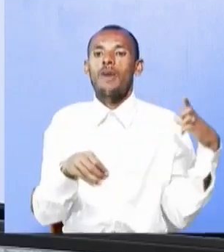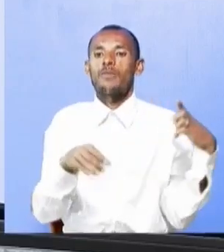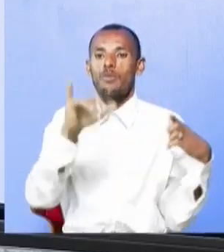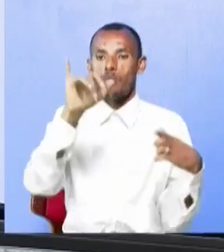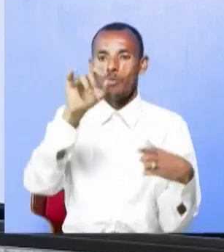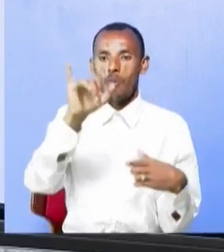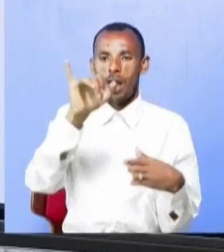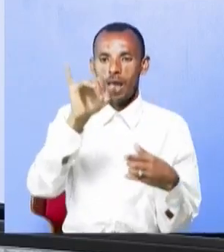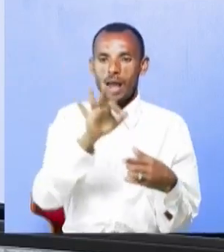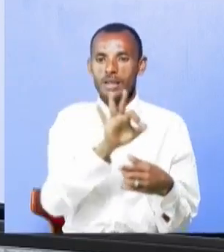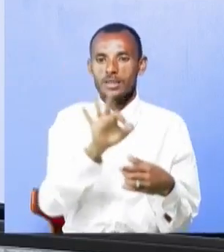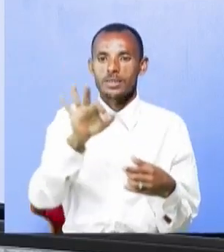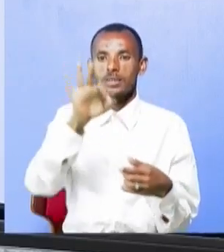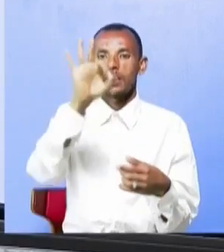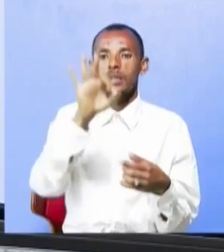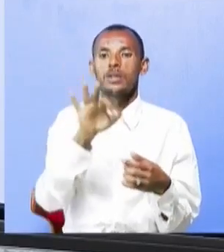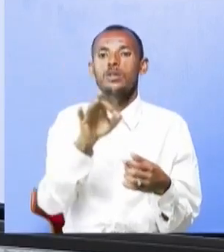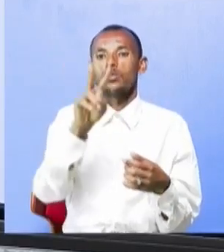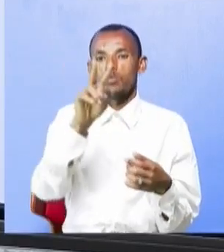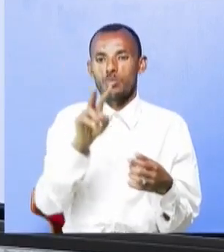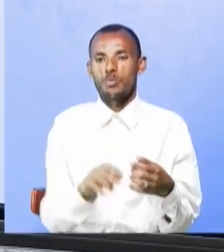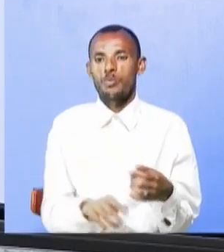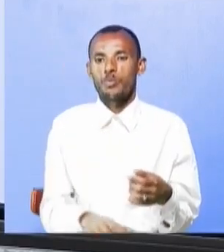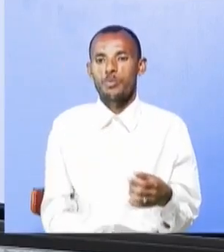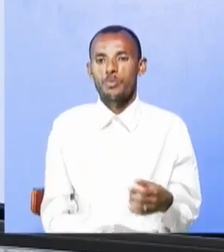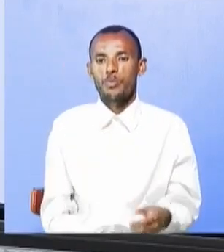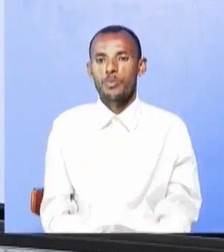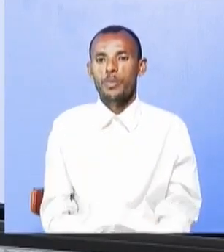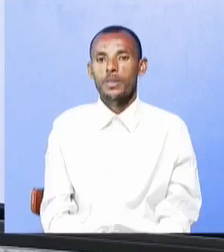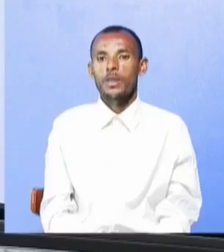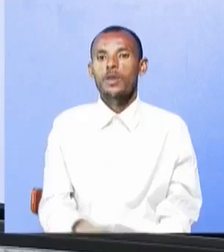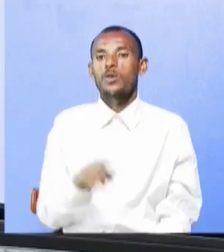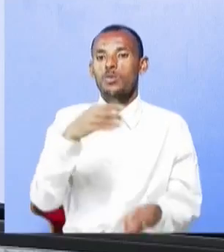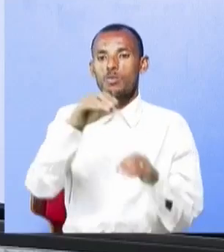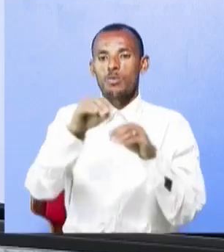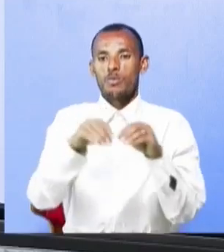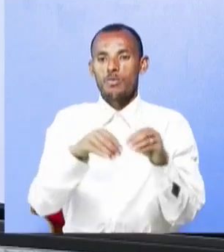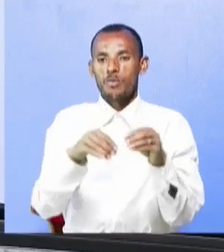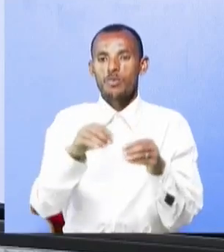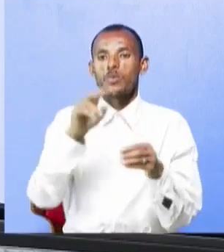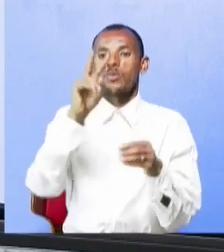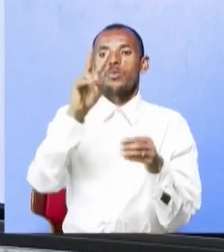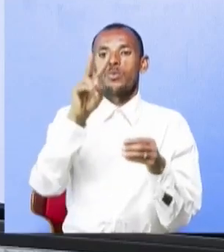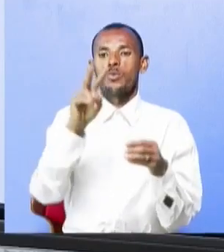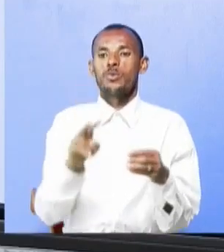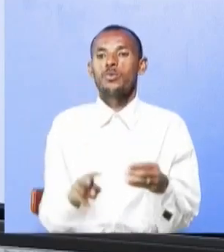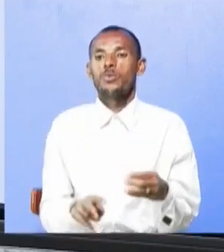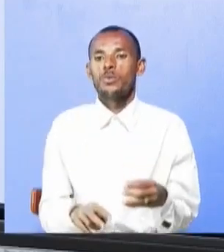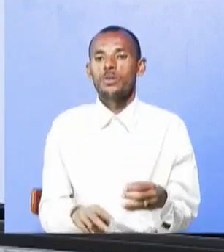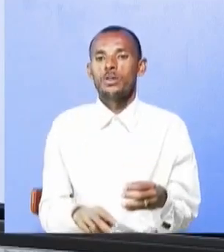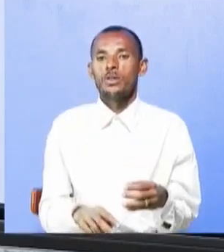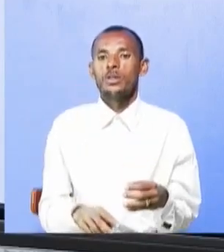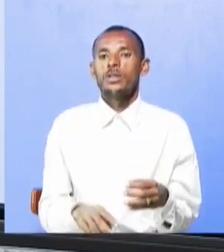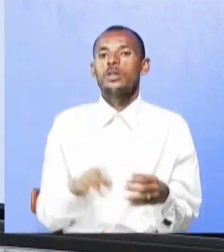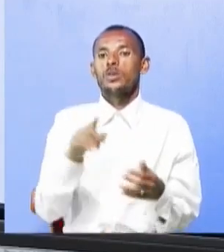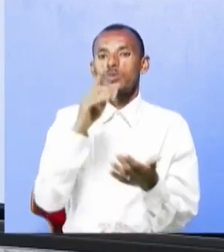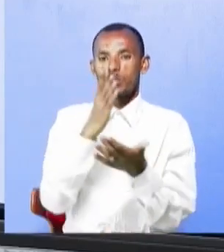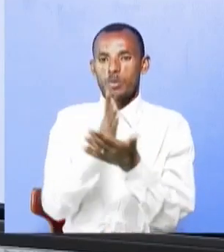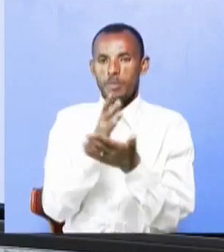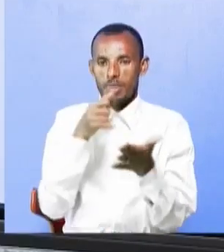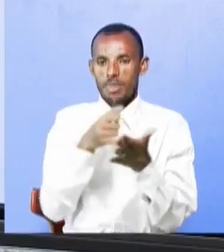y-axis by 2 units, right? So you need to count 2, then you stop